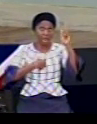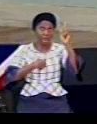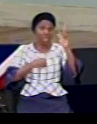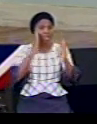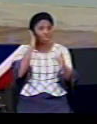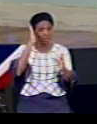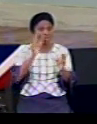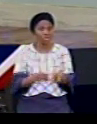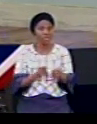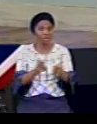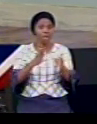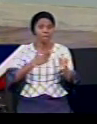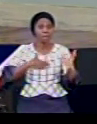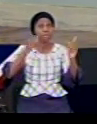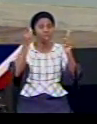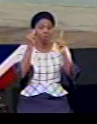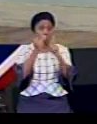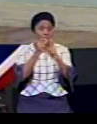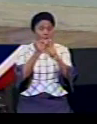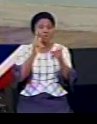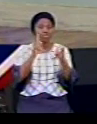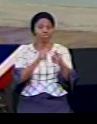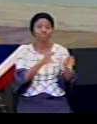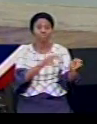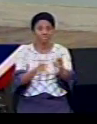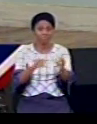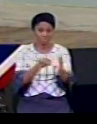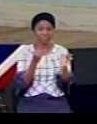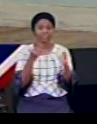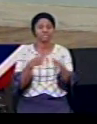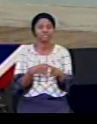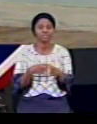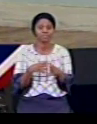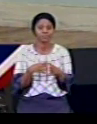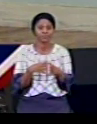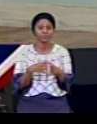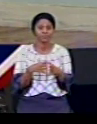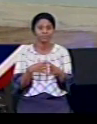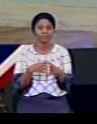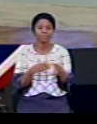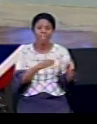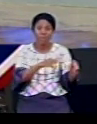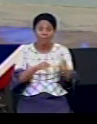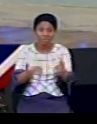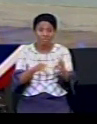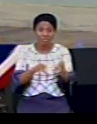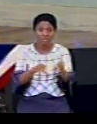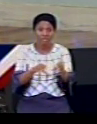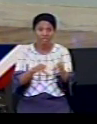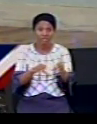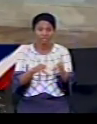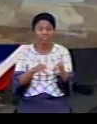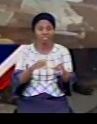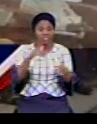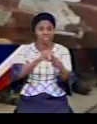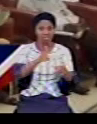will hasten my word to perform it. Performance in your life.